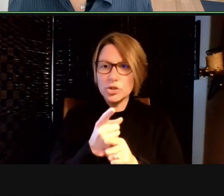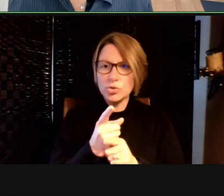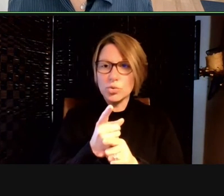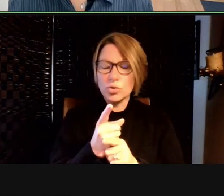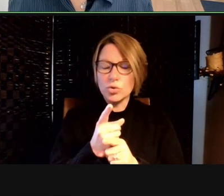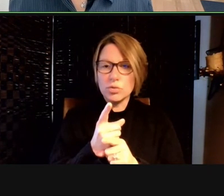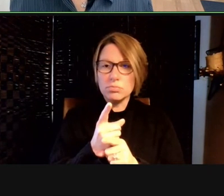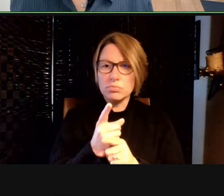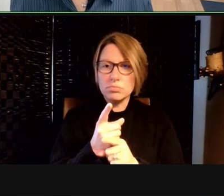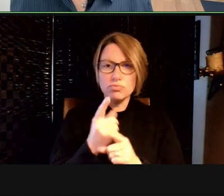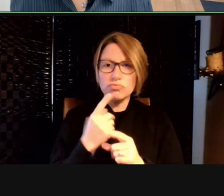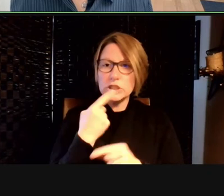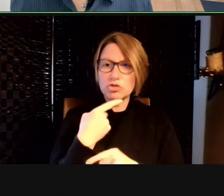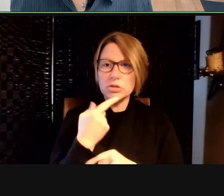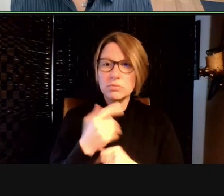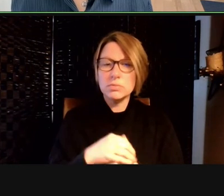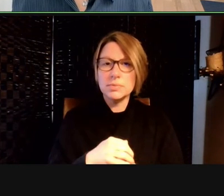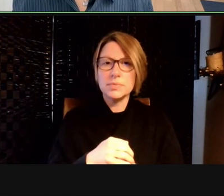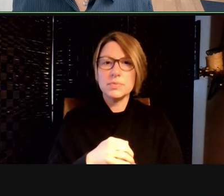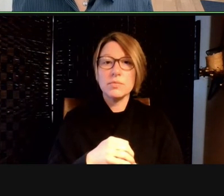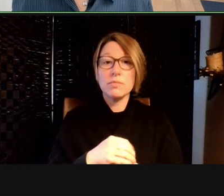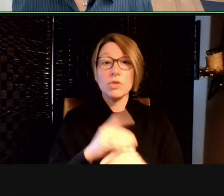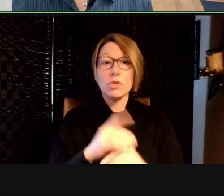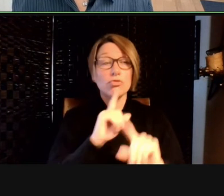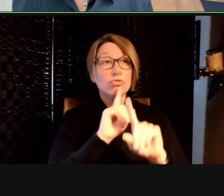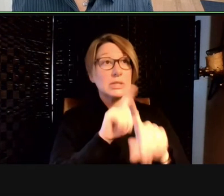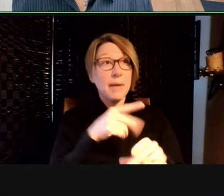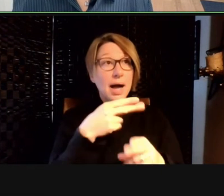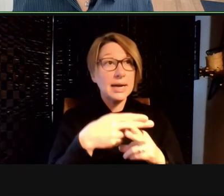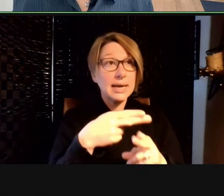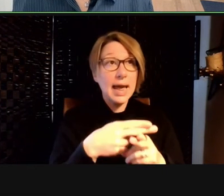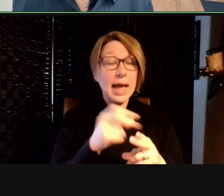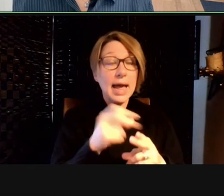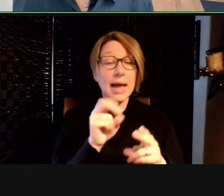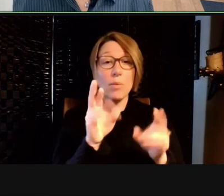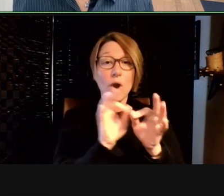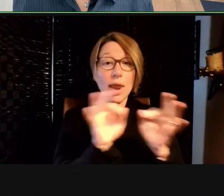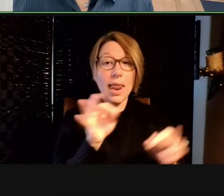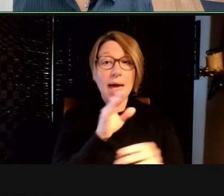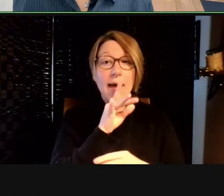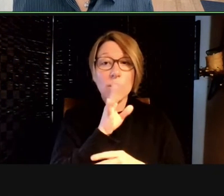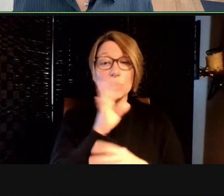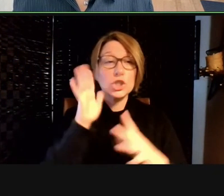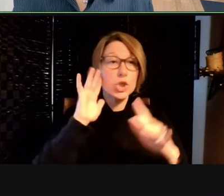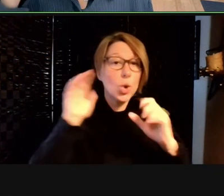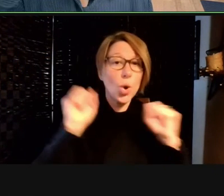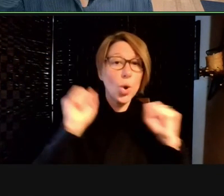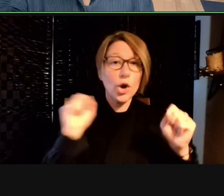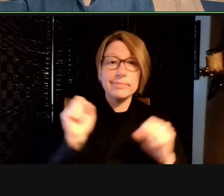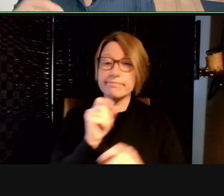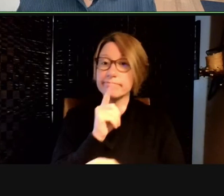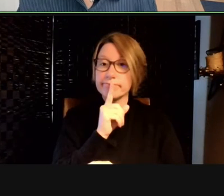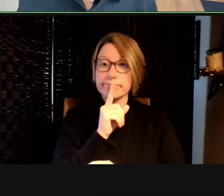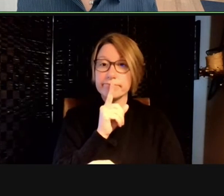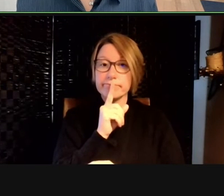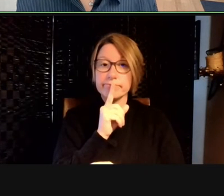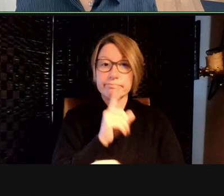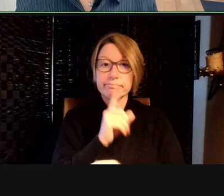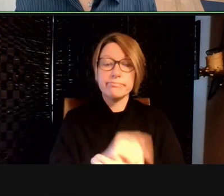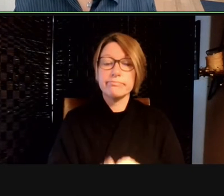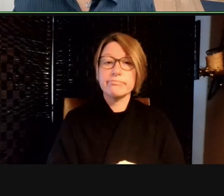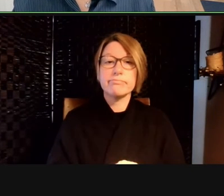loss. They don't respond to their name or spoken language that other people use, or respond to loud noises. They may not meet those